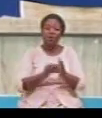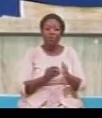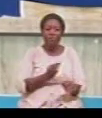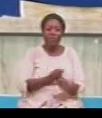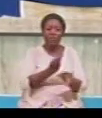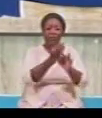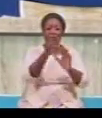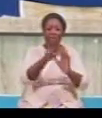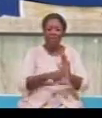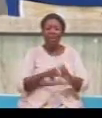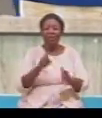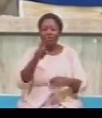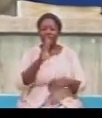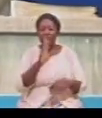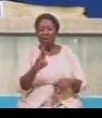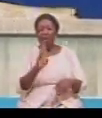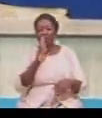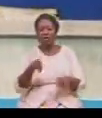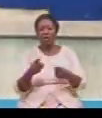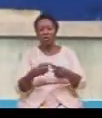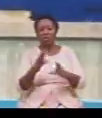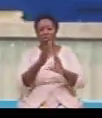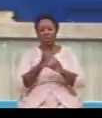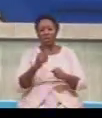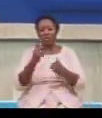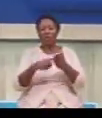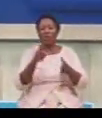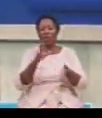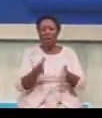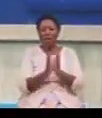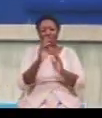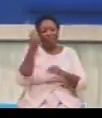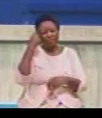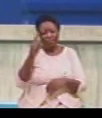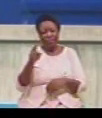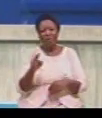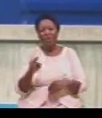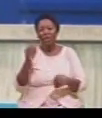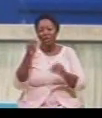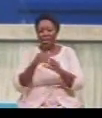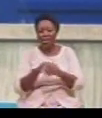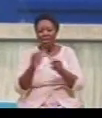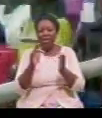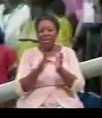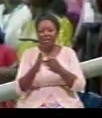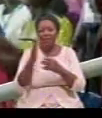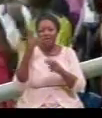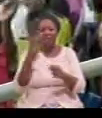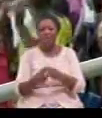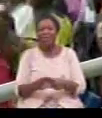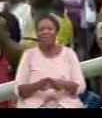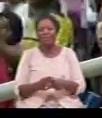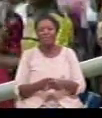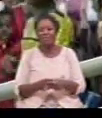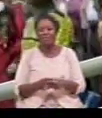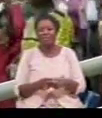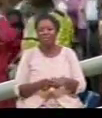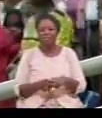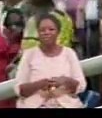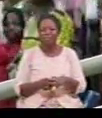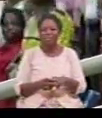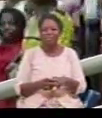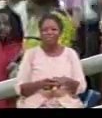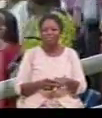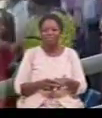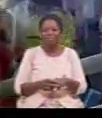you are going to receive what you are asking for in Jesus' name.